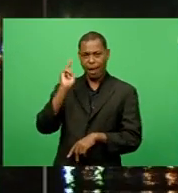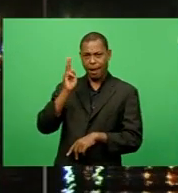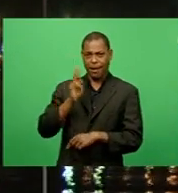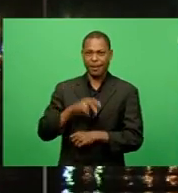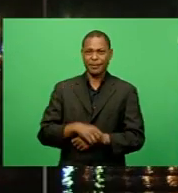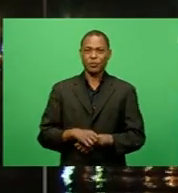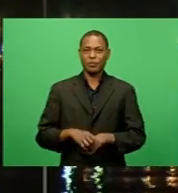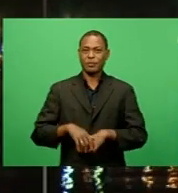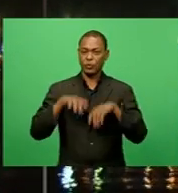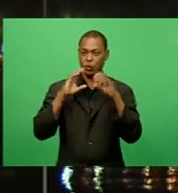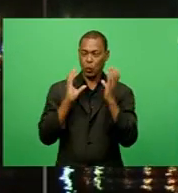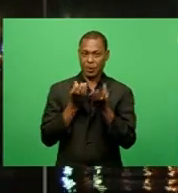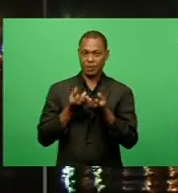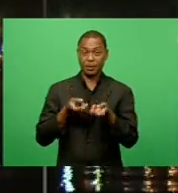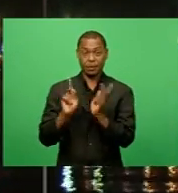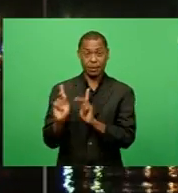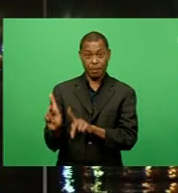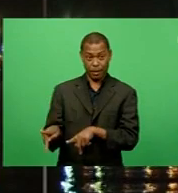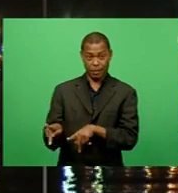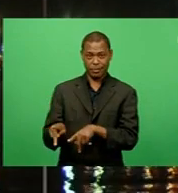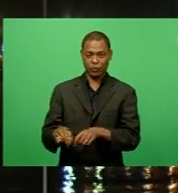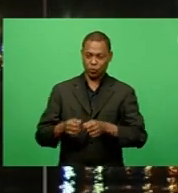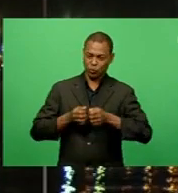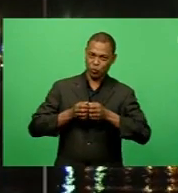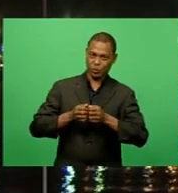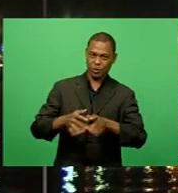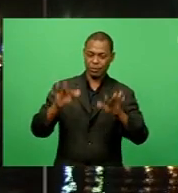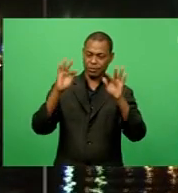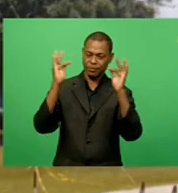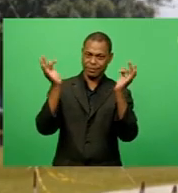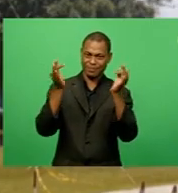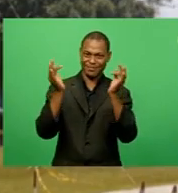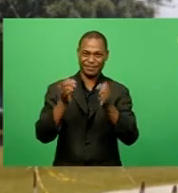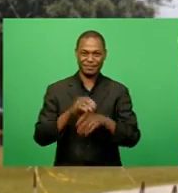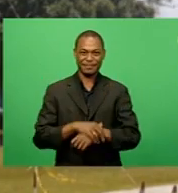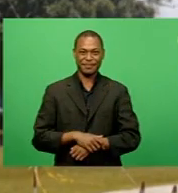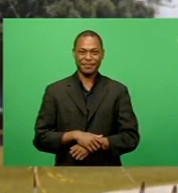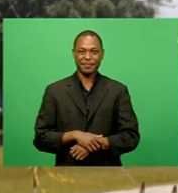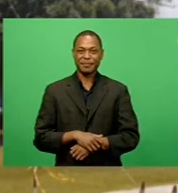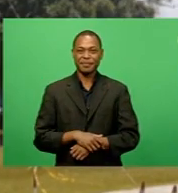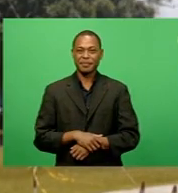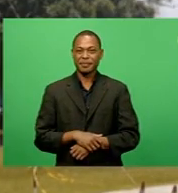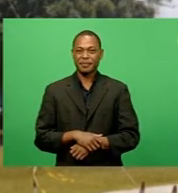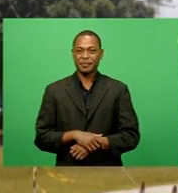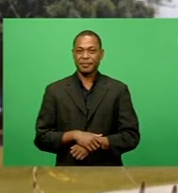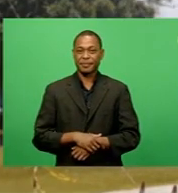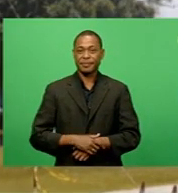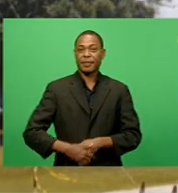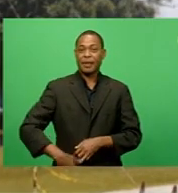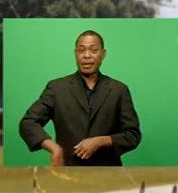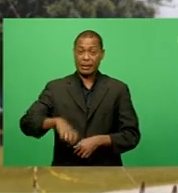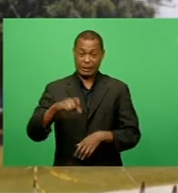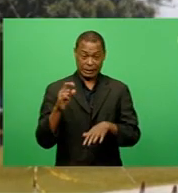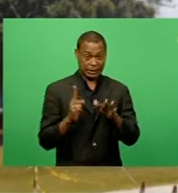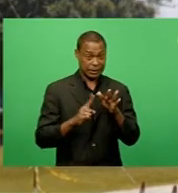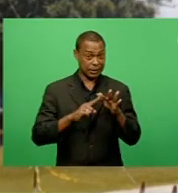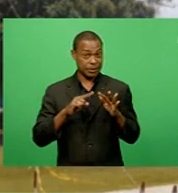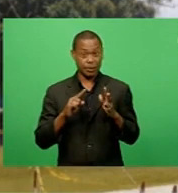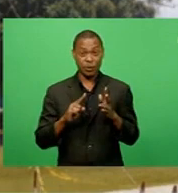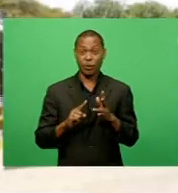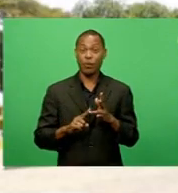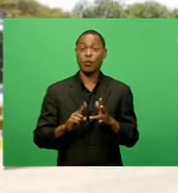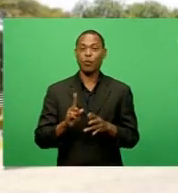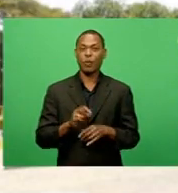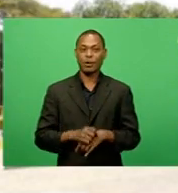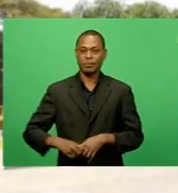Christmas in the Park celebration to kickstart the festive season in Suva. Vodafone Fiji Chief Executive Ronald Prasad says families can look forward to the lighting